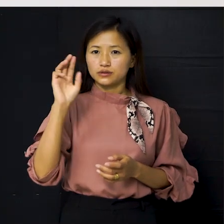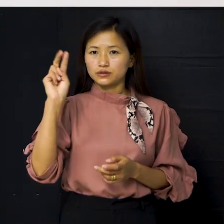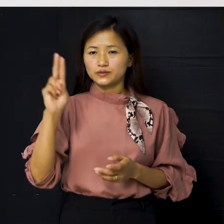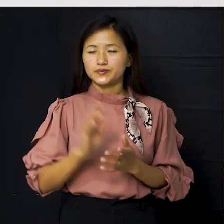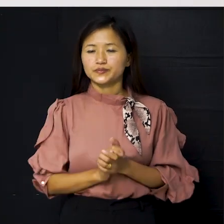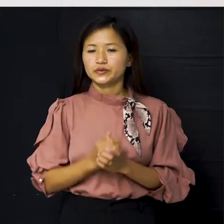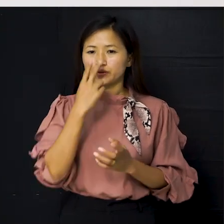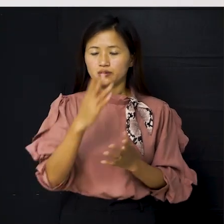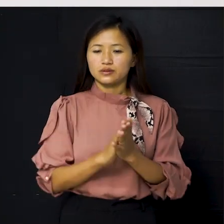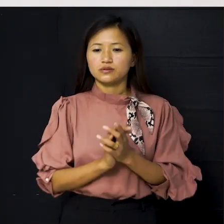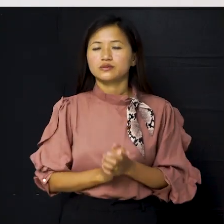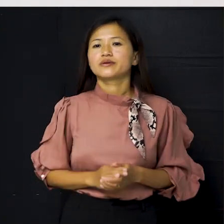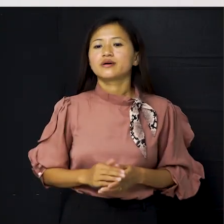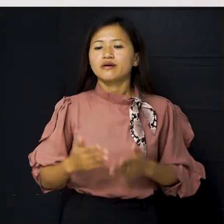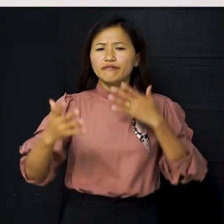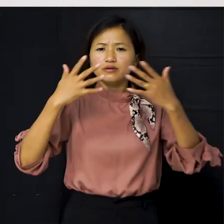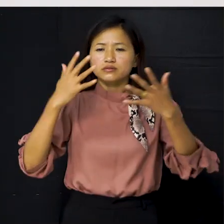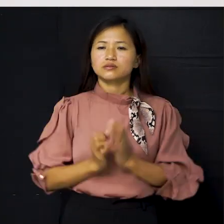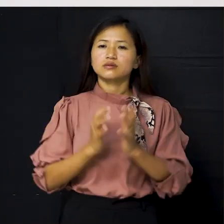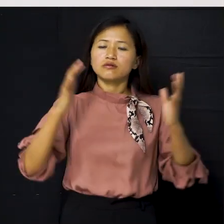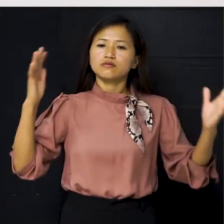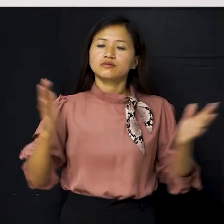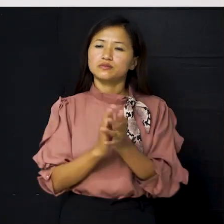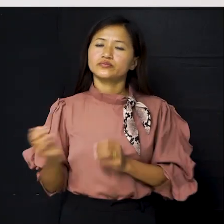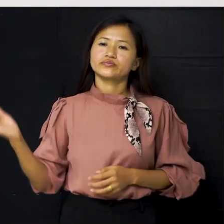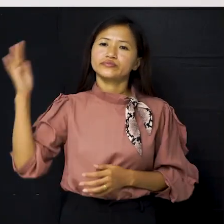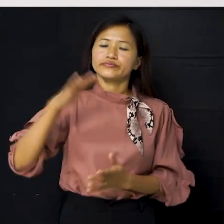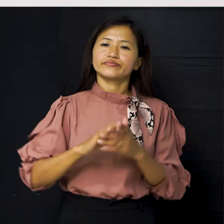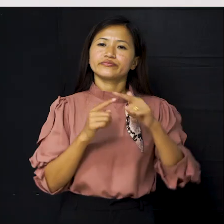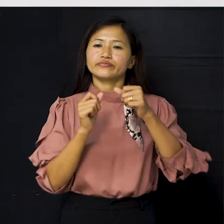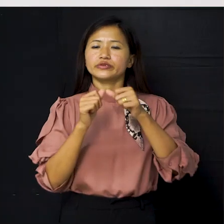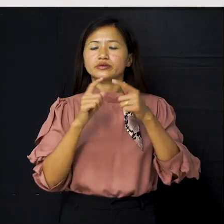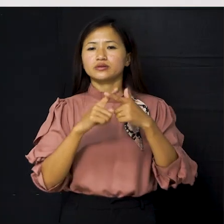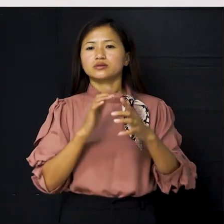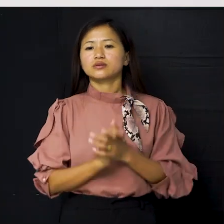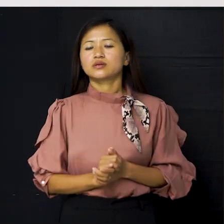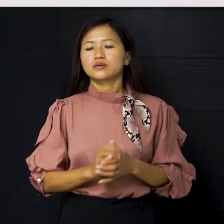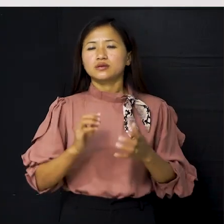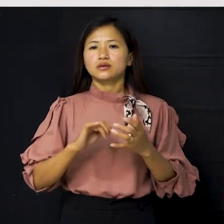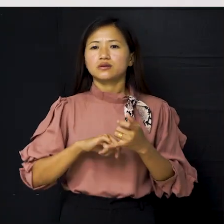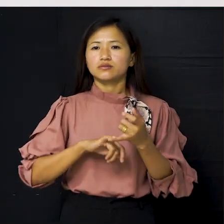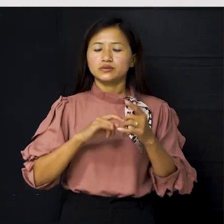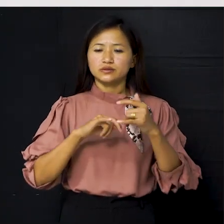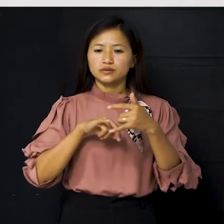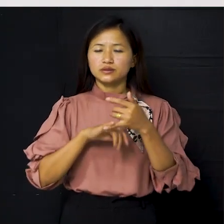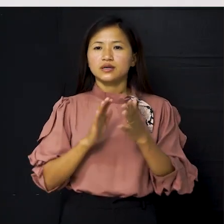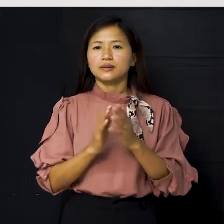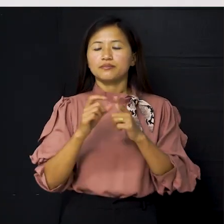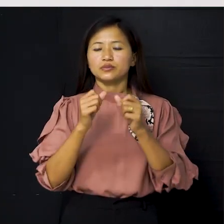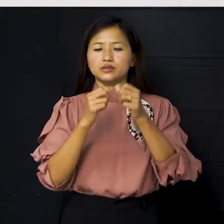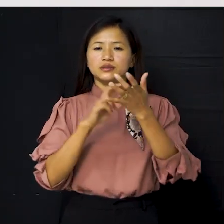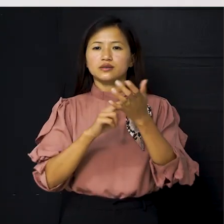that Aurangzeb has faced a lot of attacks from Satanams. He also faced attacks from